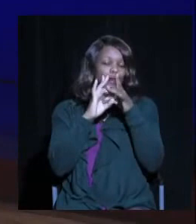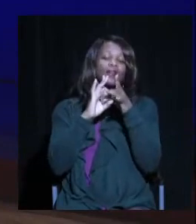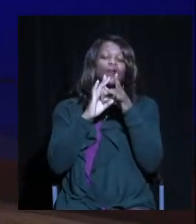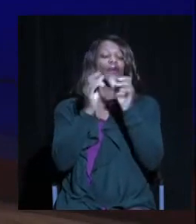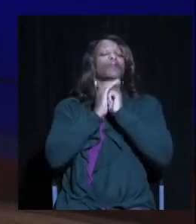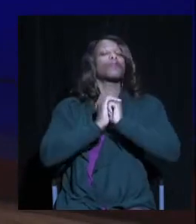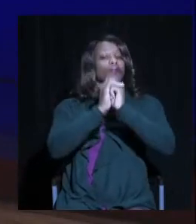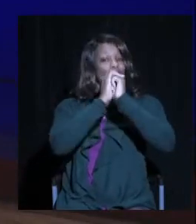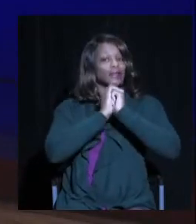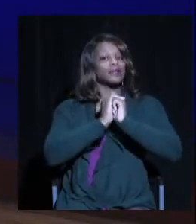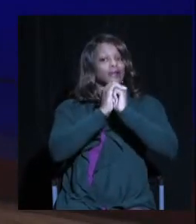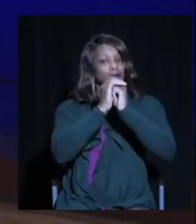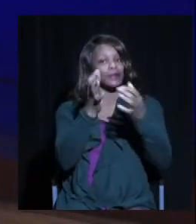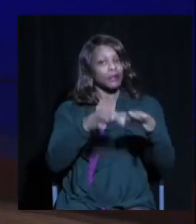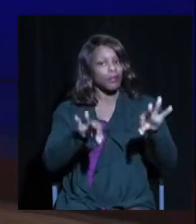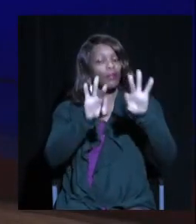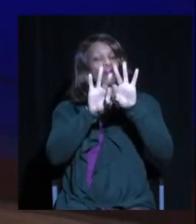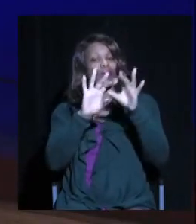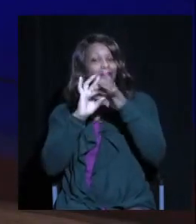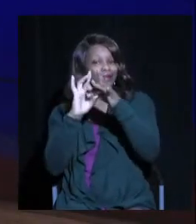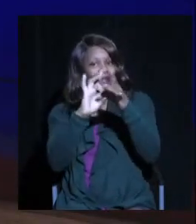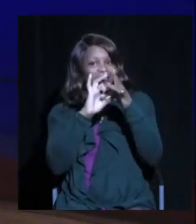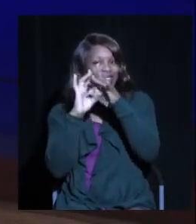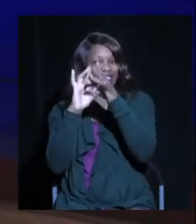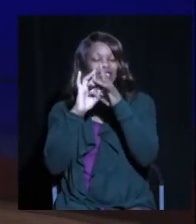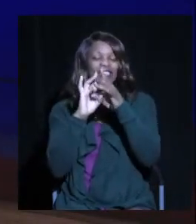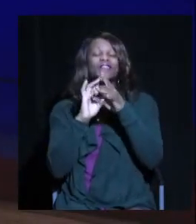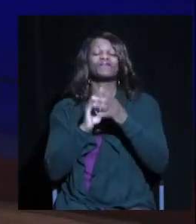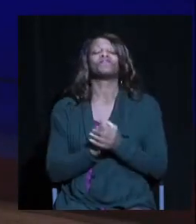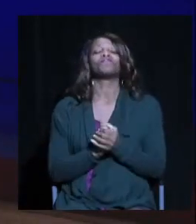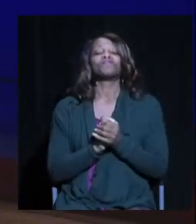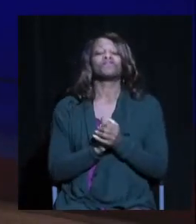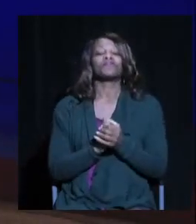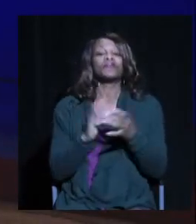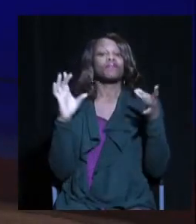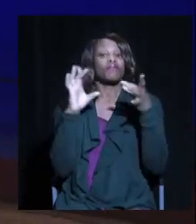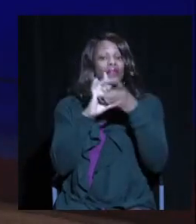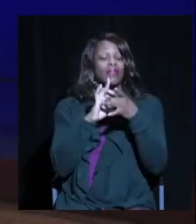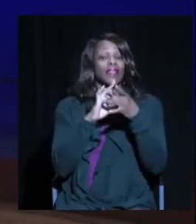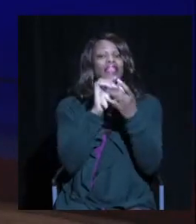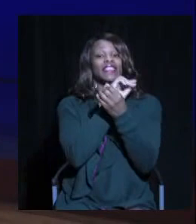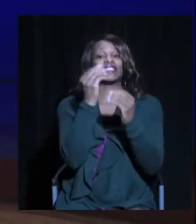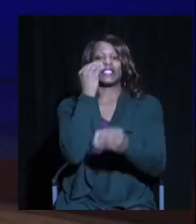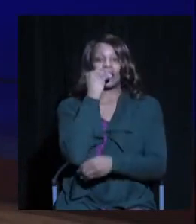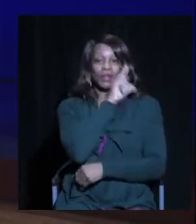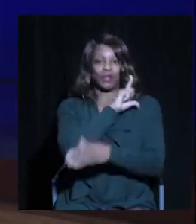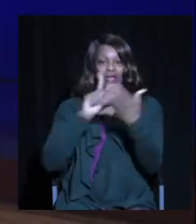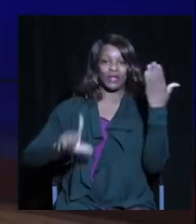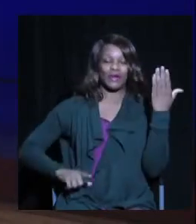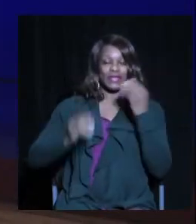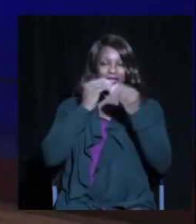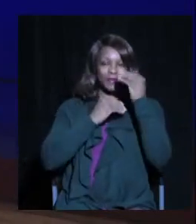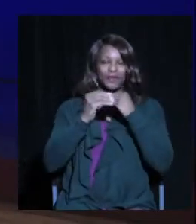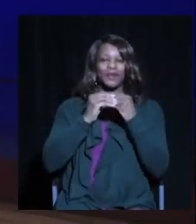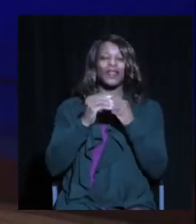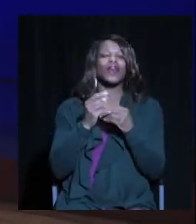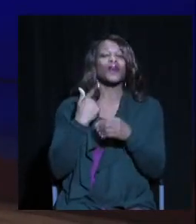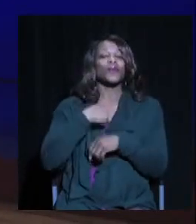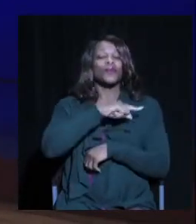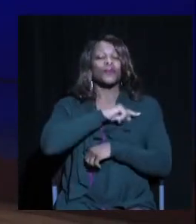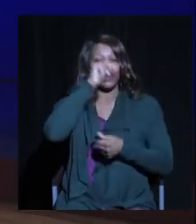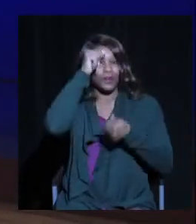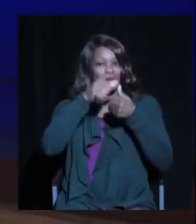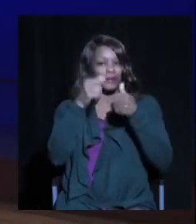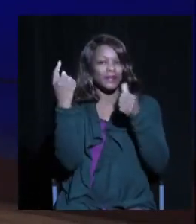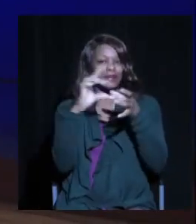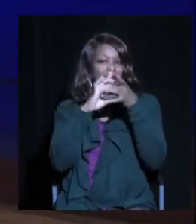we partake in worship together. And part of worship is communion. And in communion, we remember together. What do we remember?